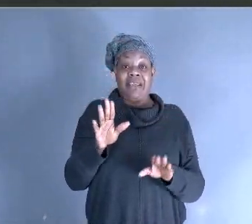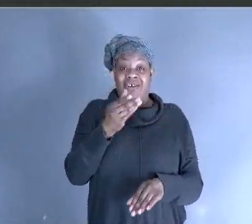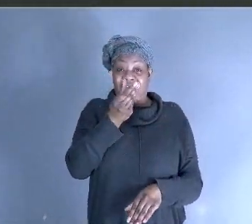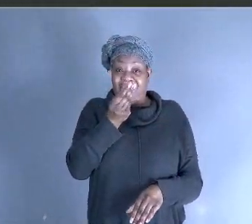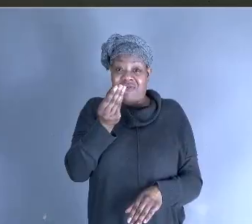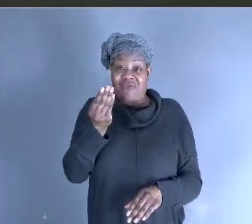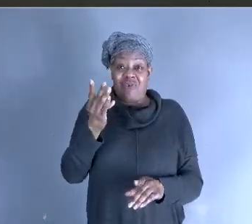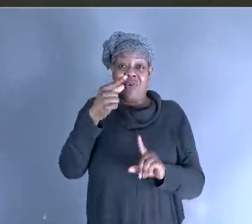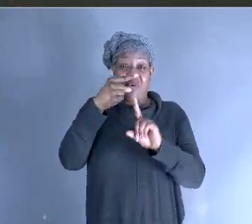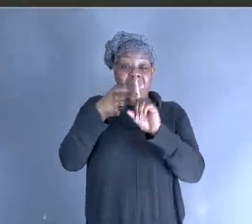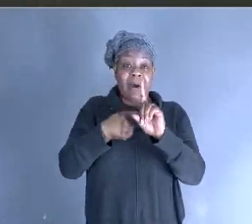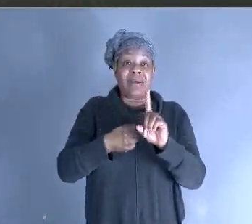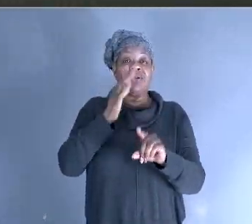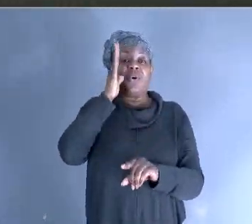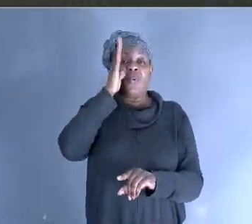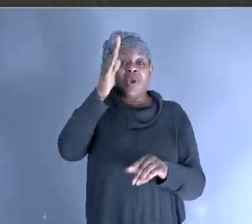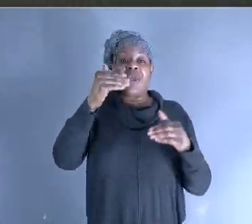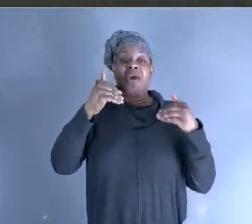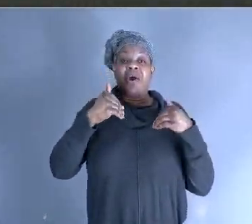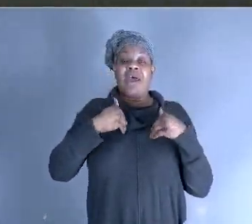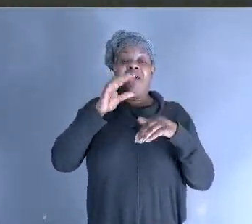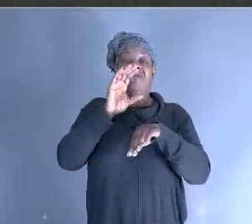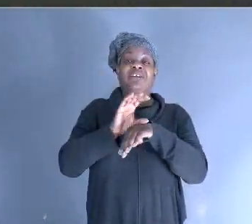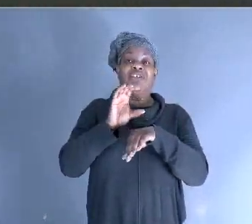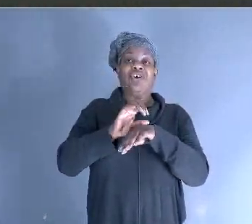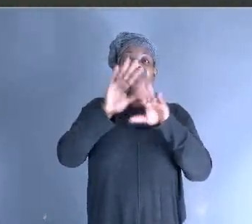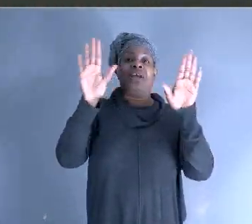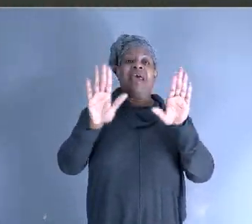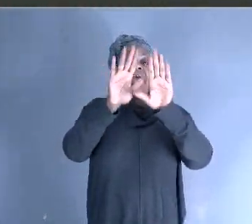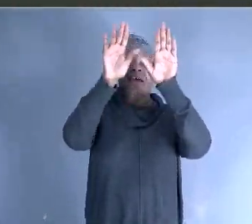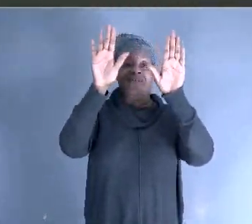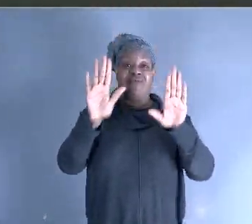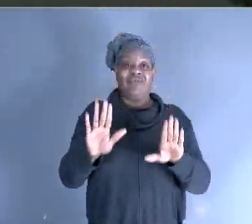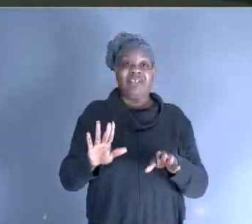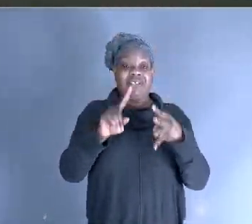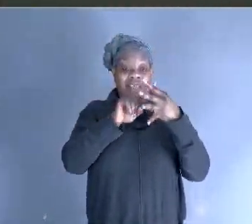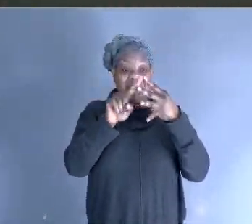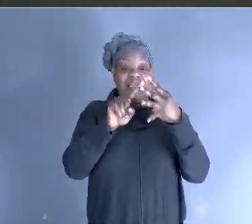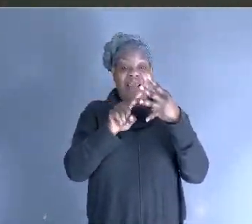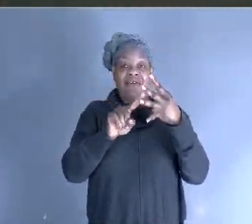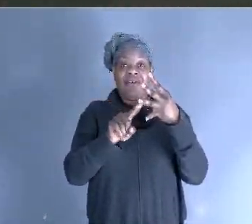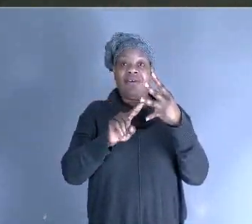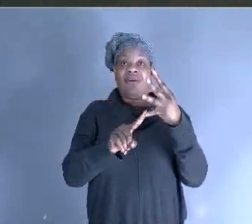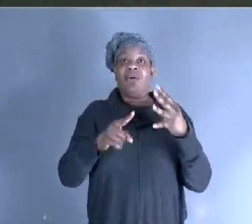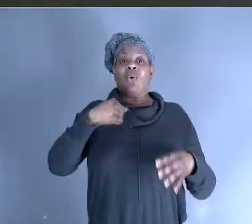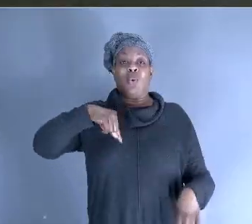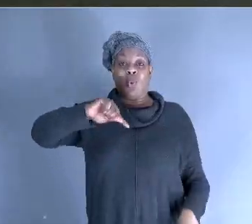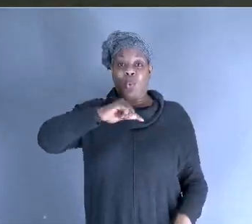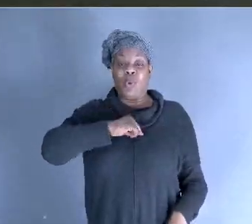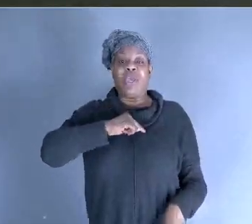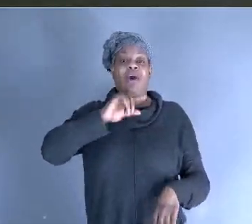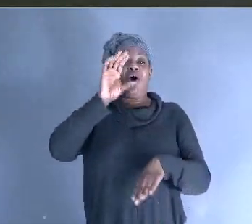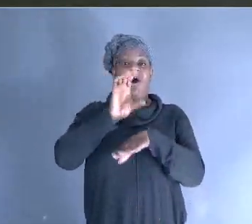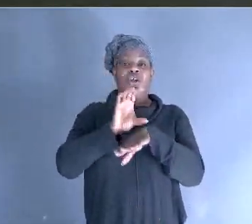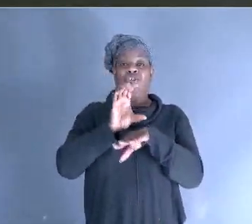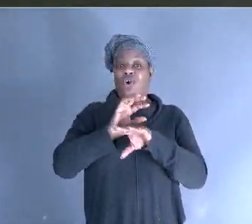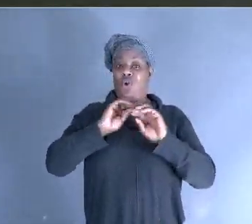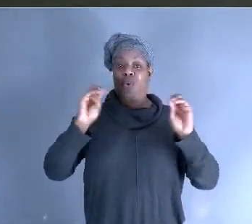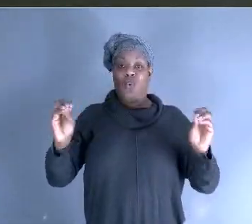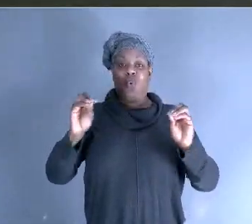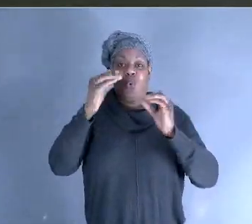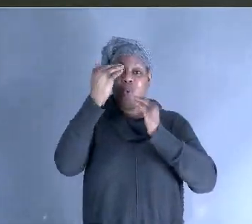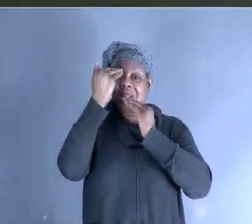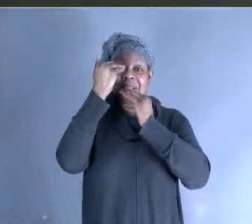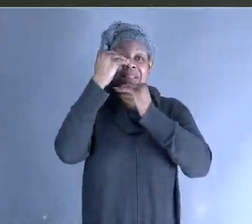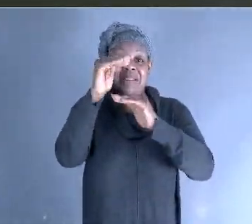they will be having service every single week because we are a church without walls and we will